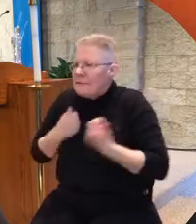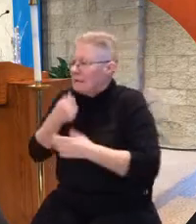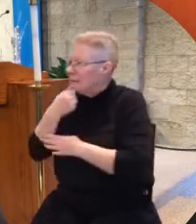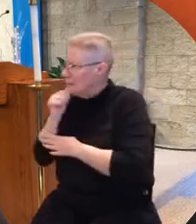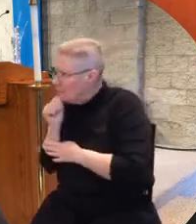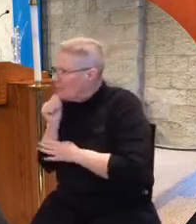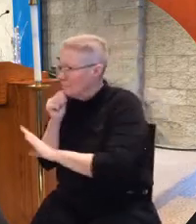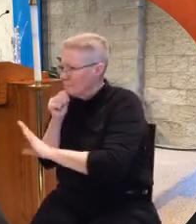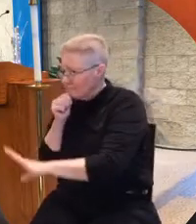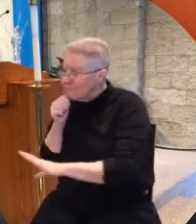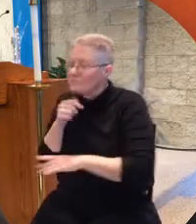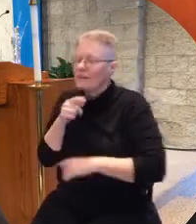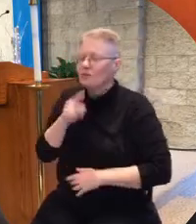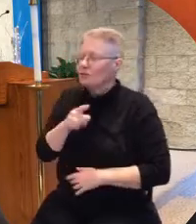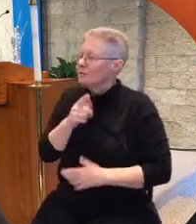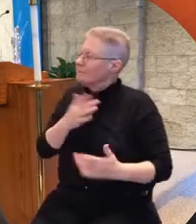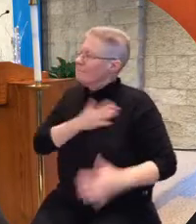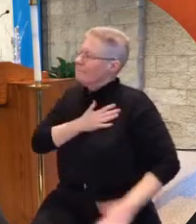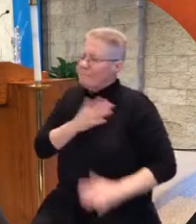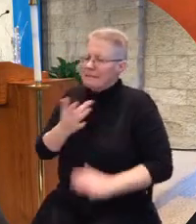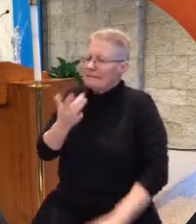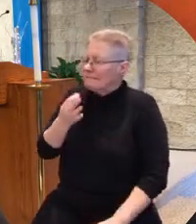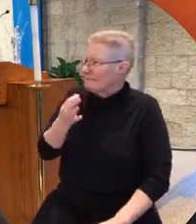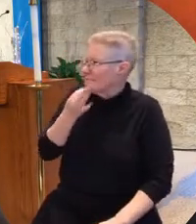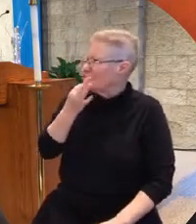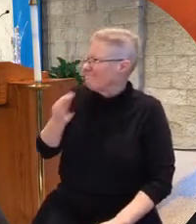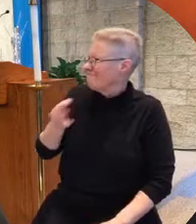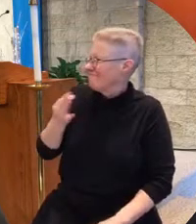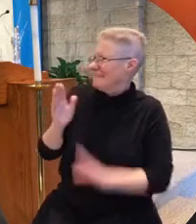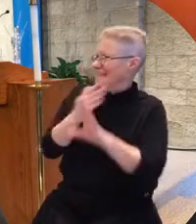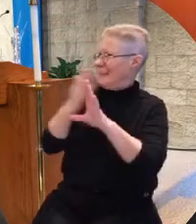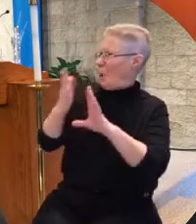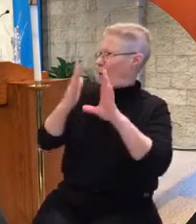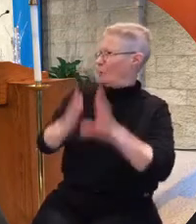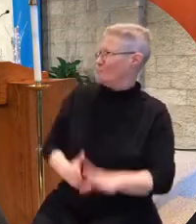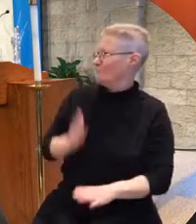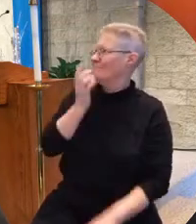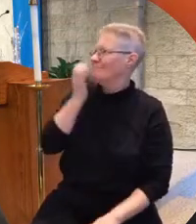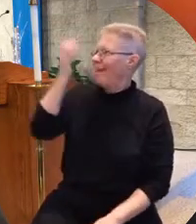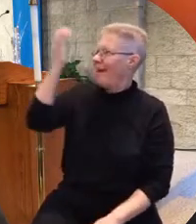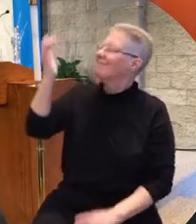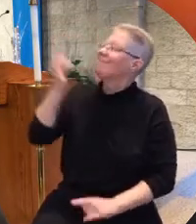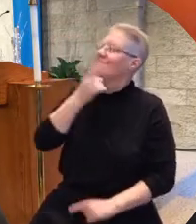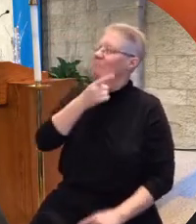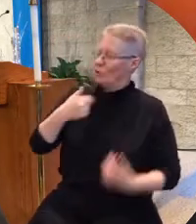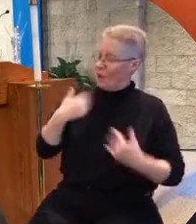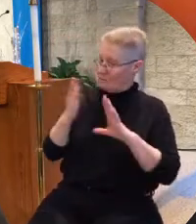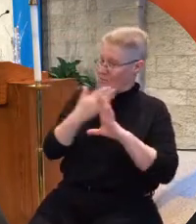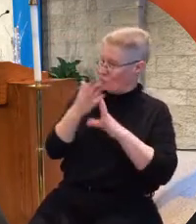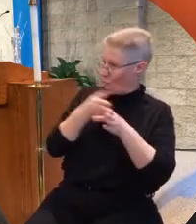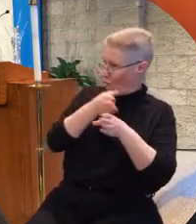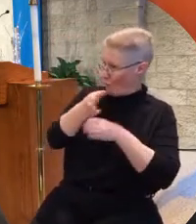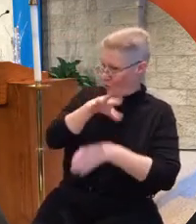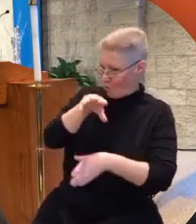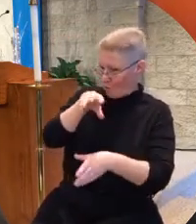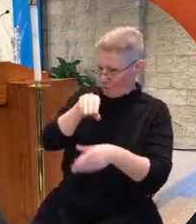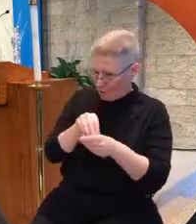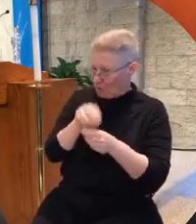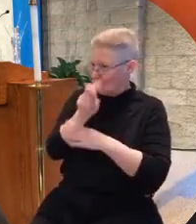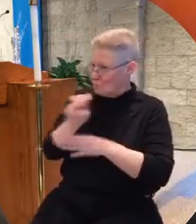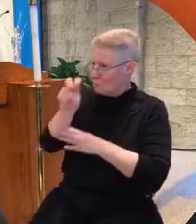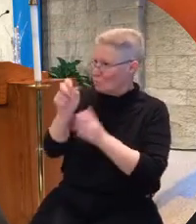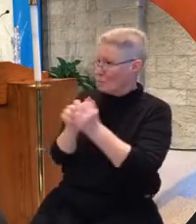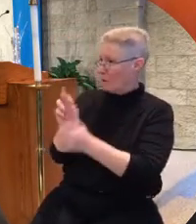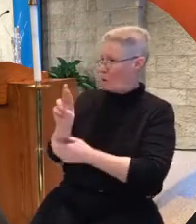gifted vocal artist in her own right. Her musical career includes tours with Rod